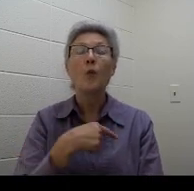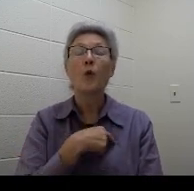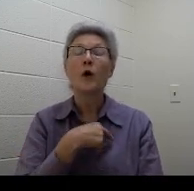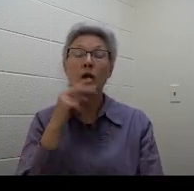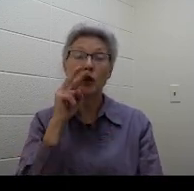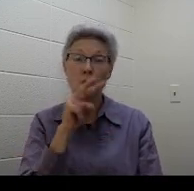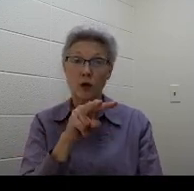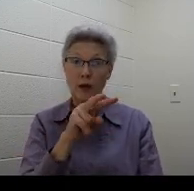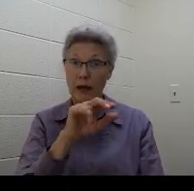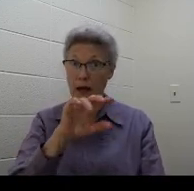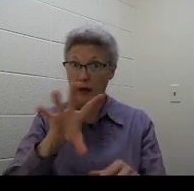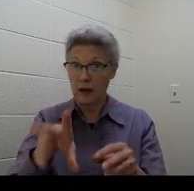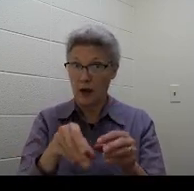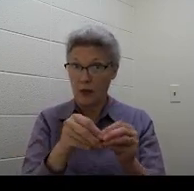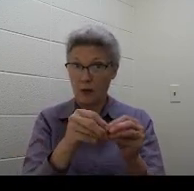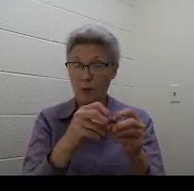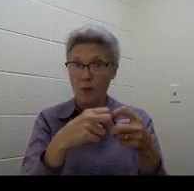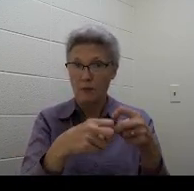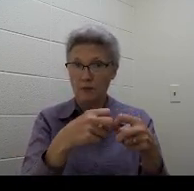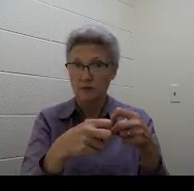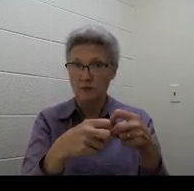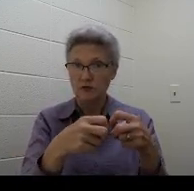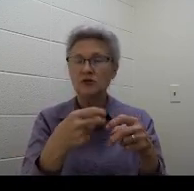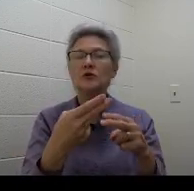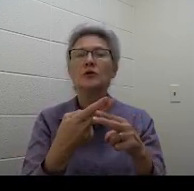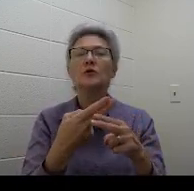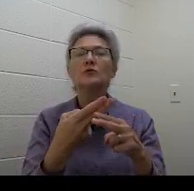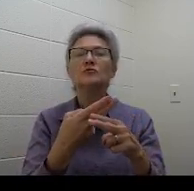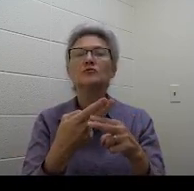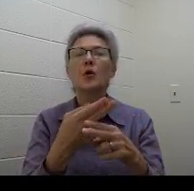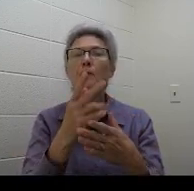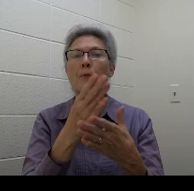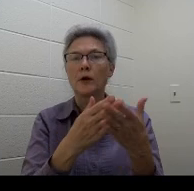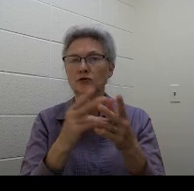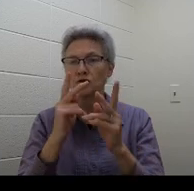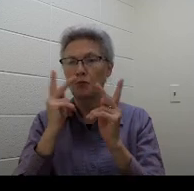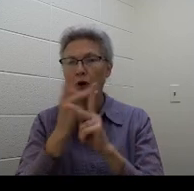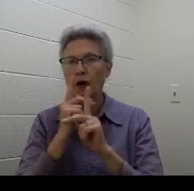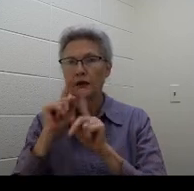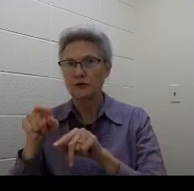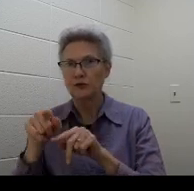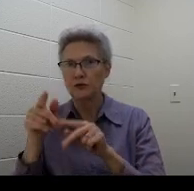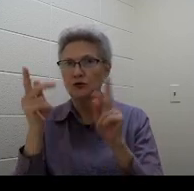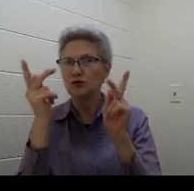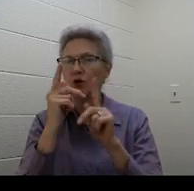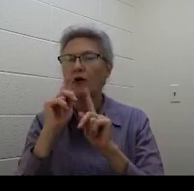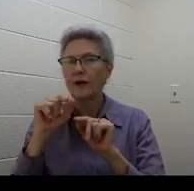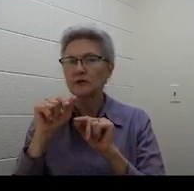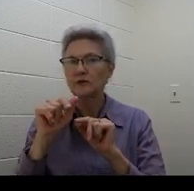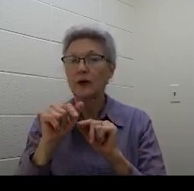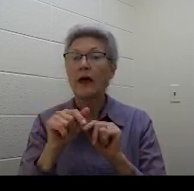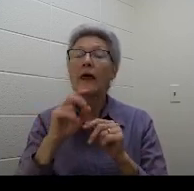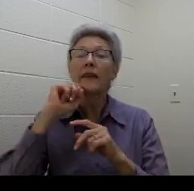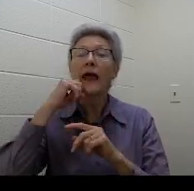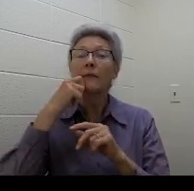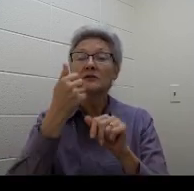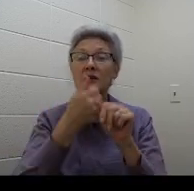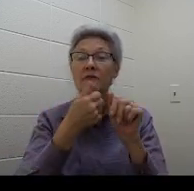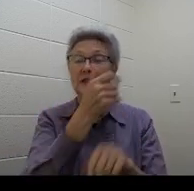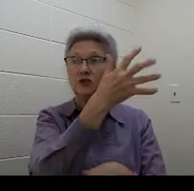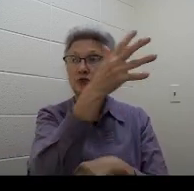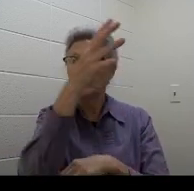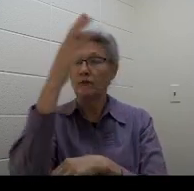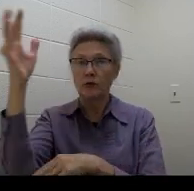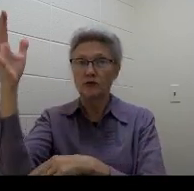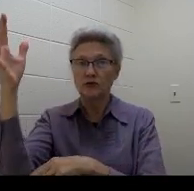take a look at another problem that we can use partial products to solve. So this says the apples from each tree in an orchard can fill